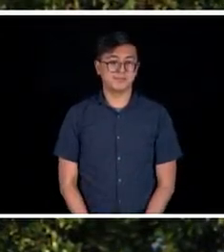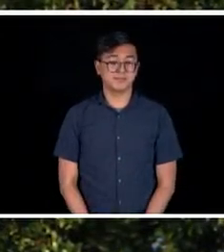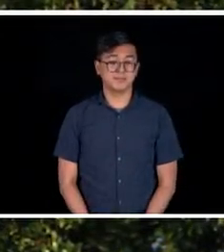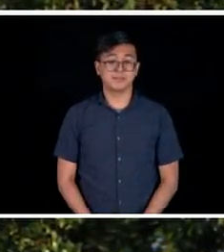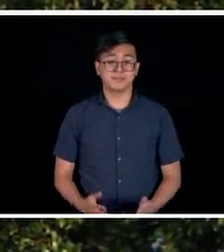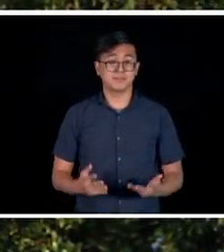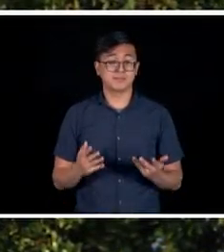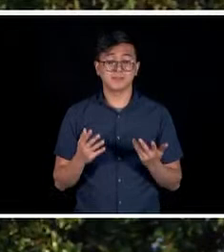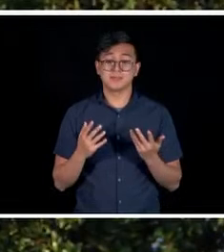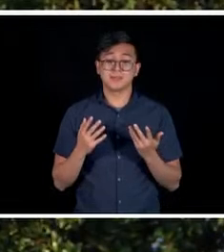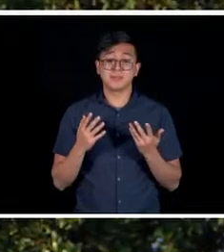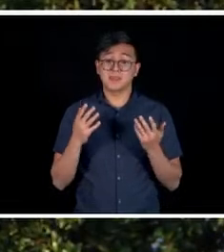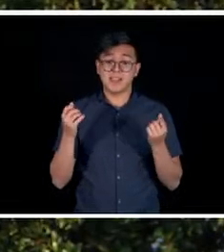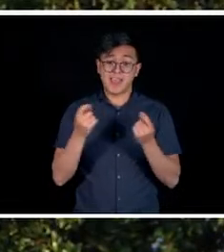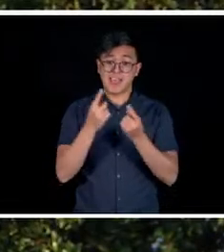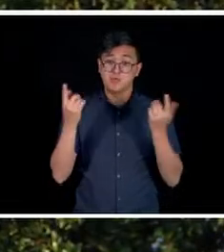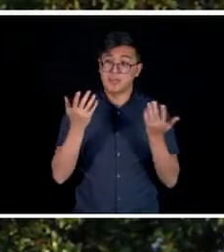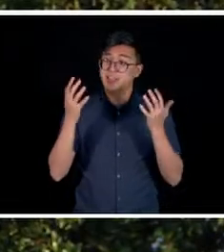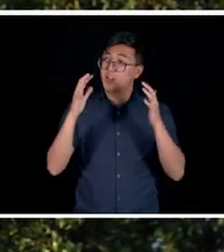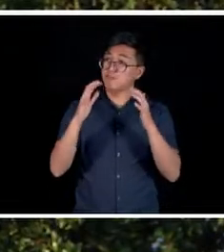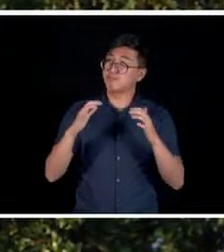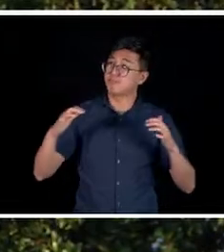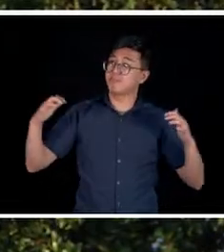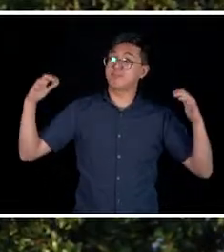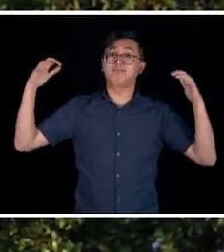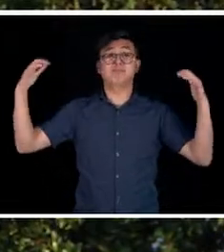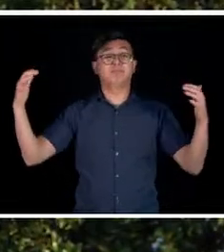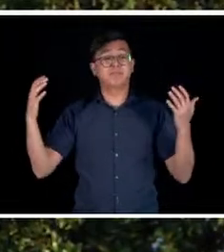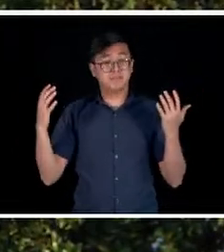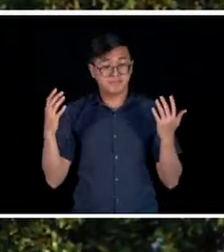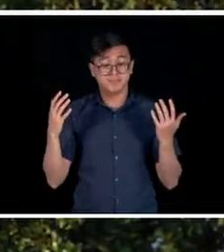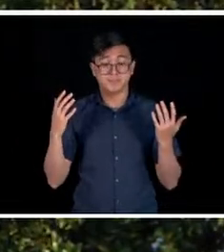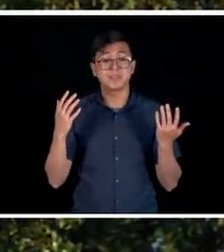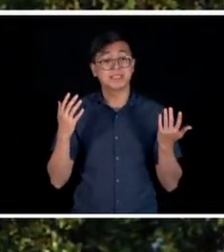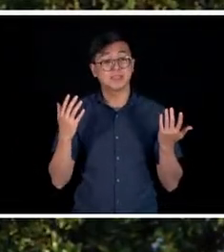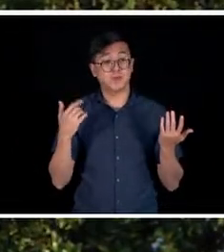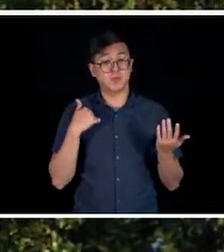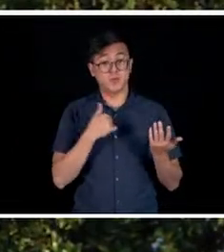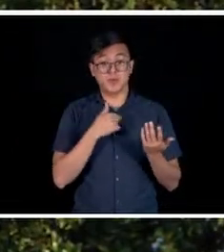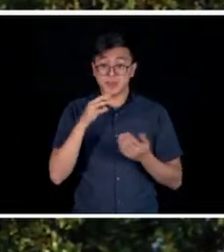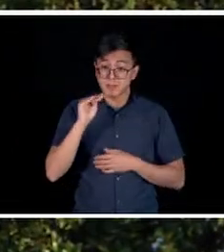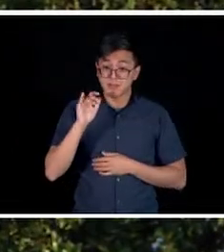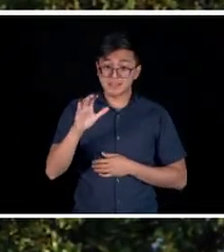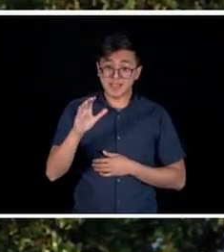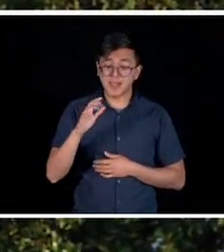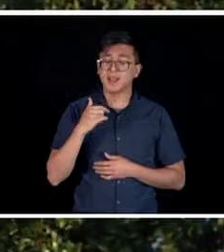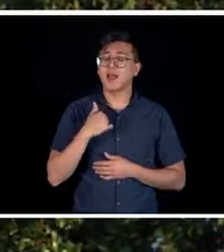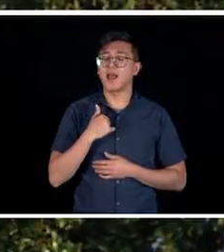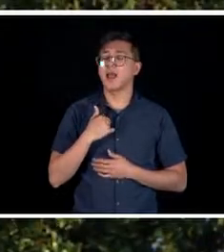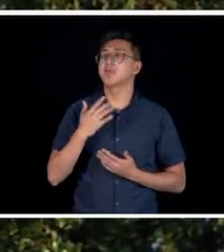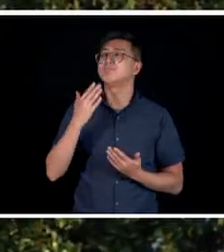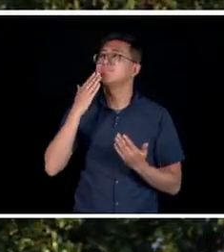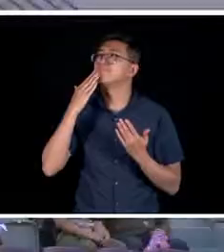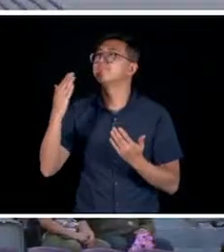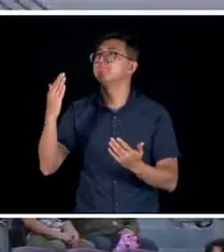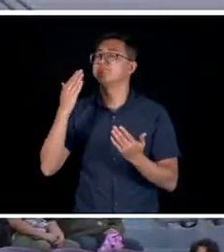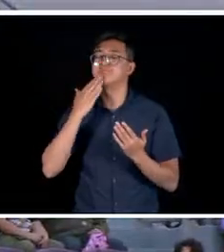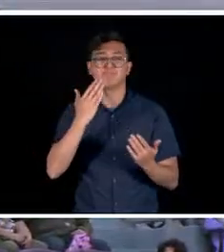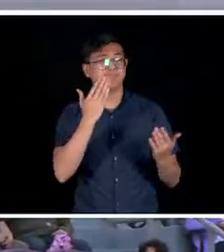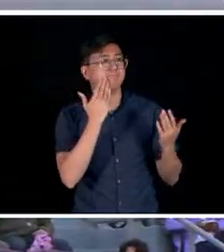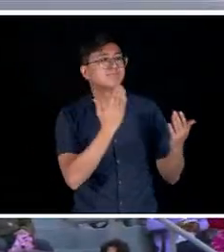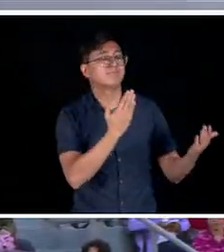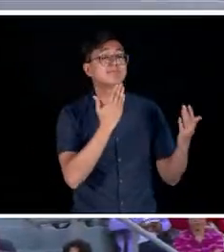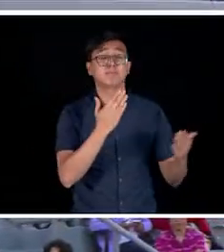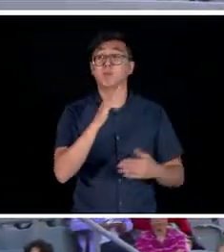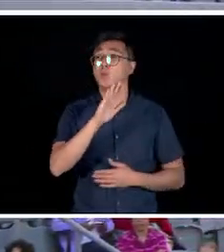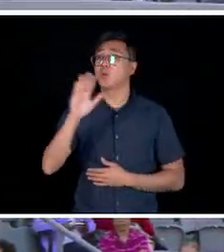To all the individuals in the audience, on behalf of Mount San Antonio College, I extend a heartfelt thank you for your